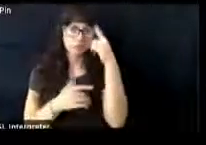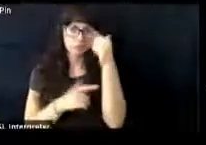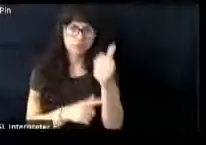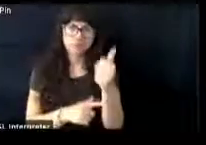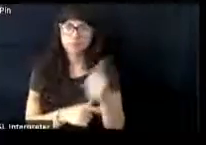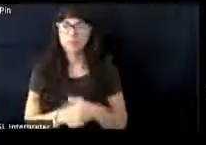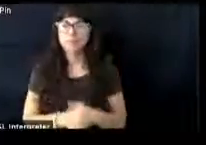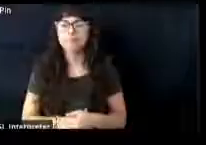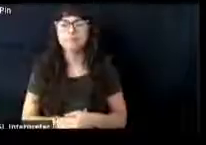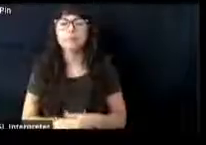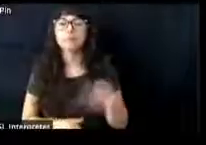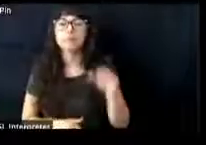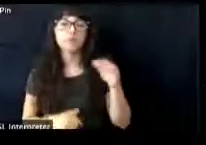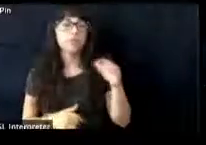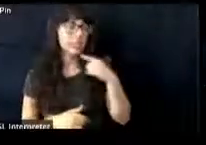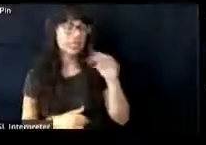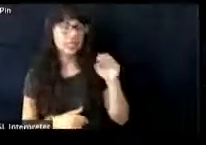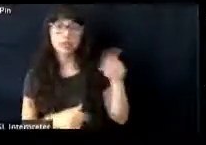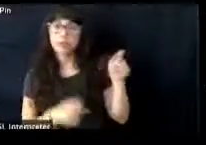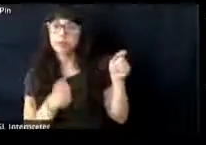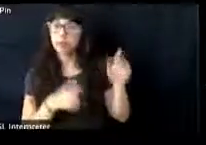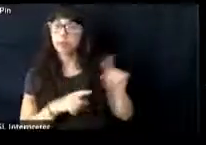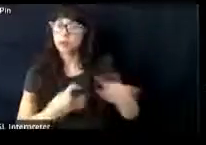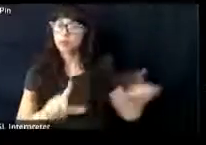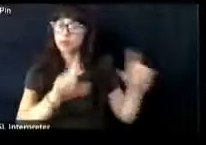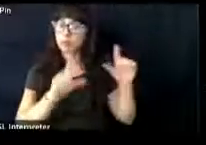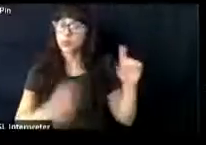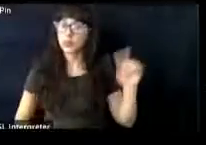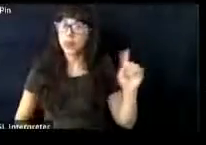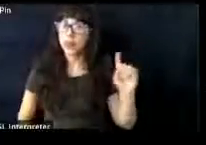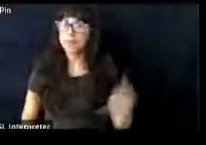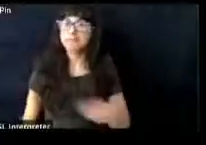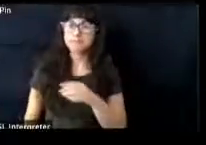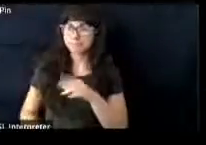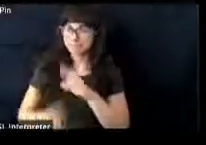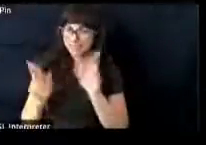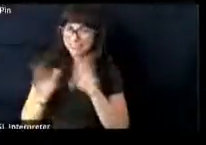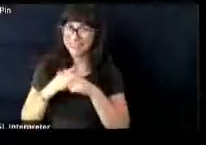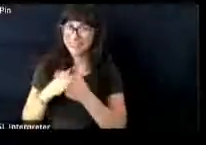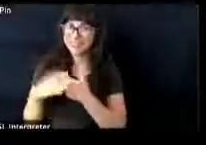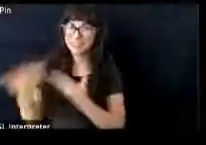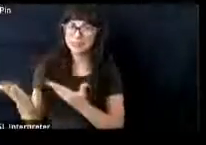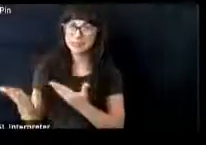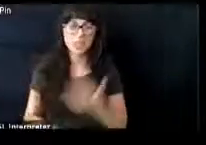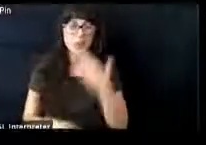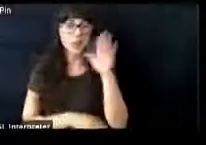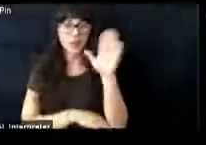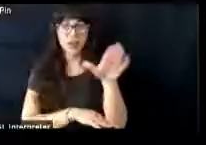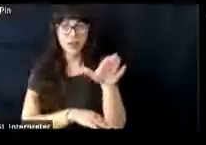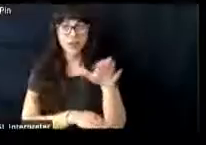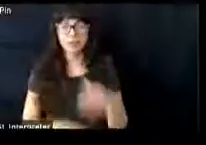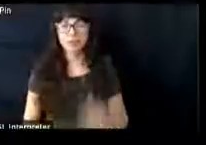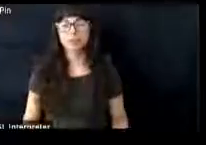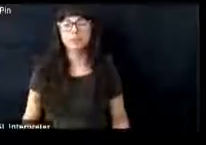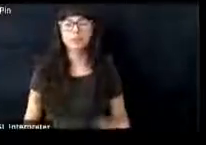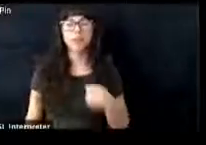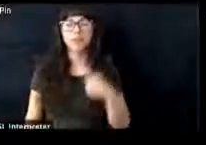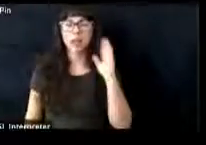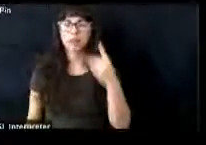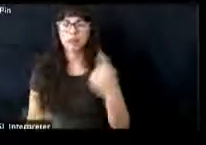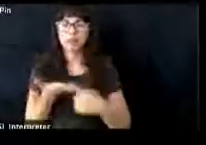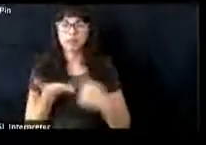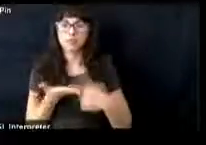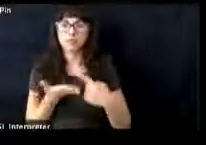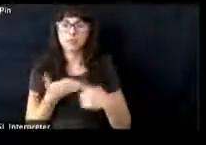If you'll please let the mapper know what area you would like to discuss today, the floor is yours. Good afternoon. I will be speaking